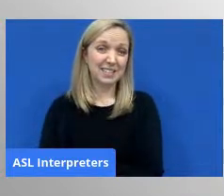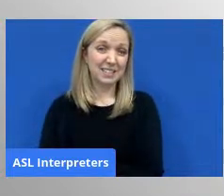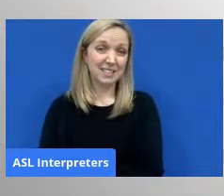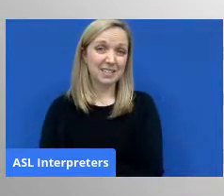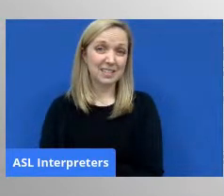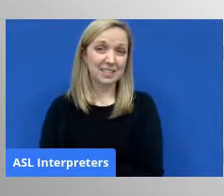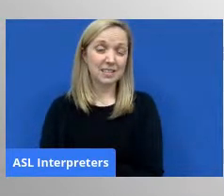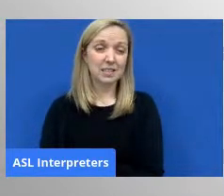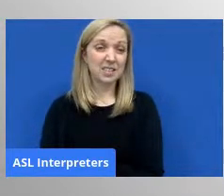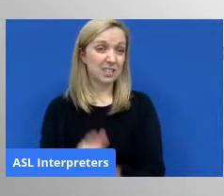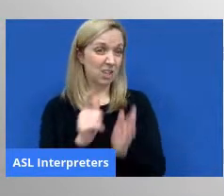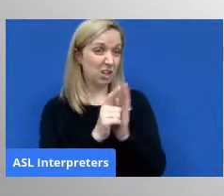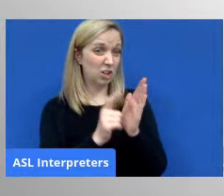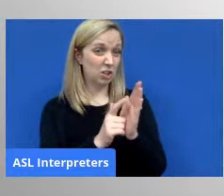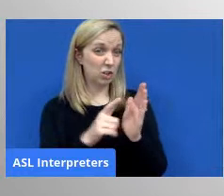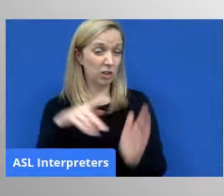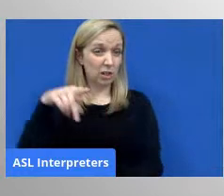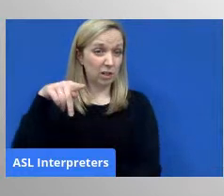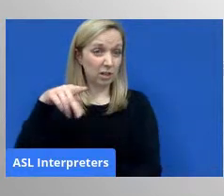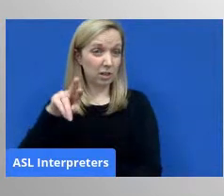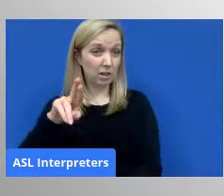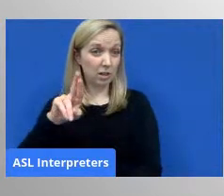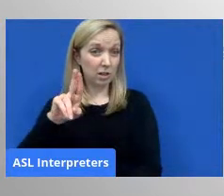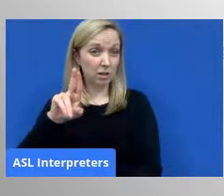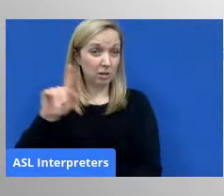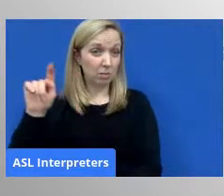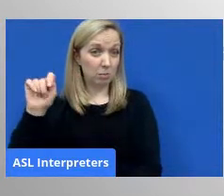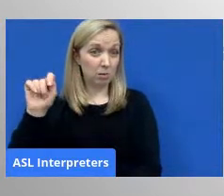Attorney Pruitt, can that count?